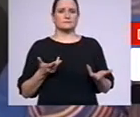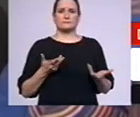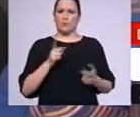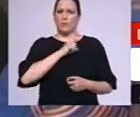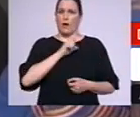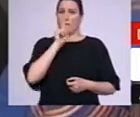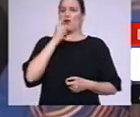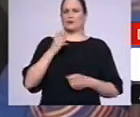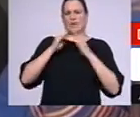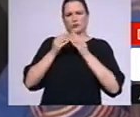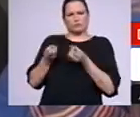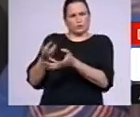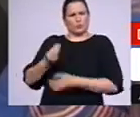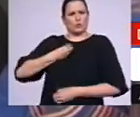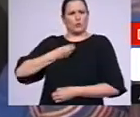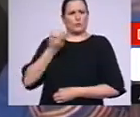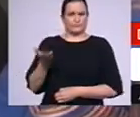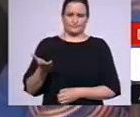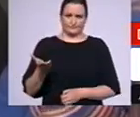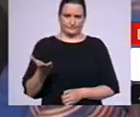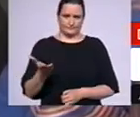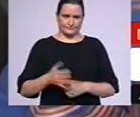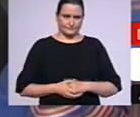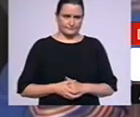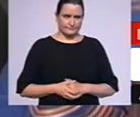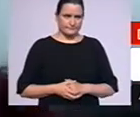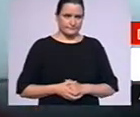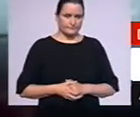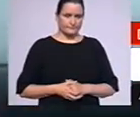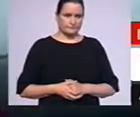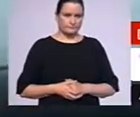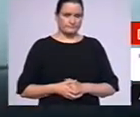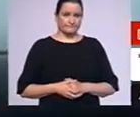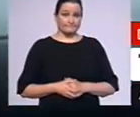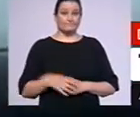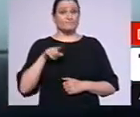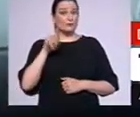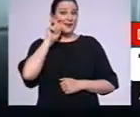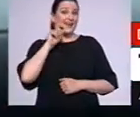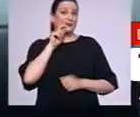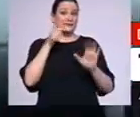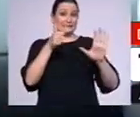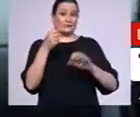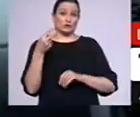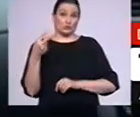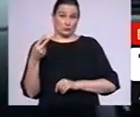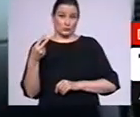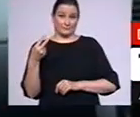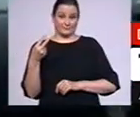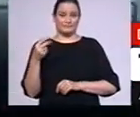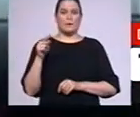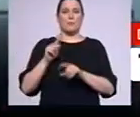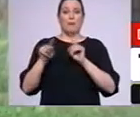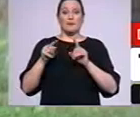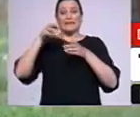emqashweni. Singogogo asitholi izindlu. Izindlu itholwa ngabantwana. 62-year-old Doris Swan is among some 80